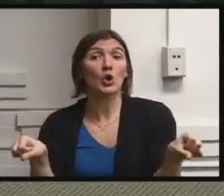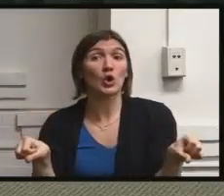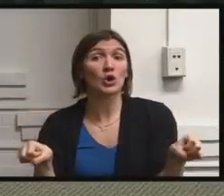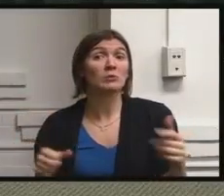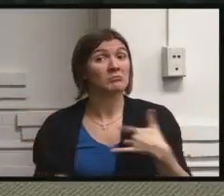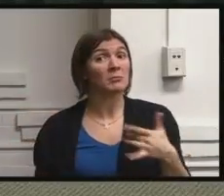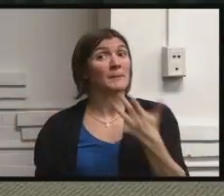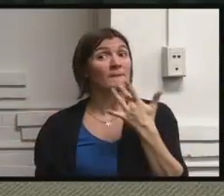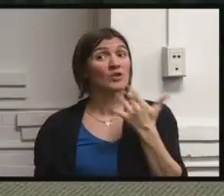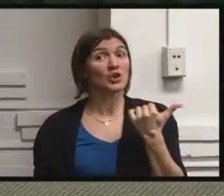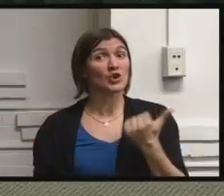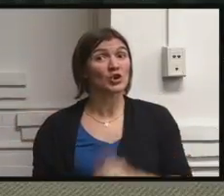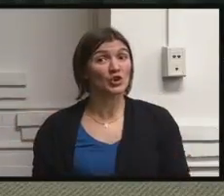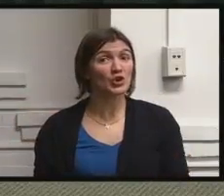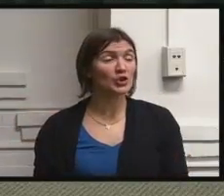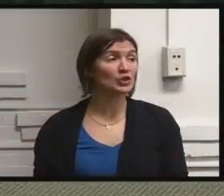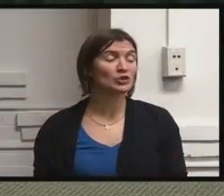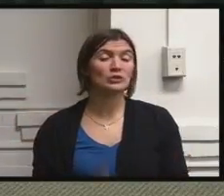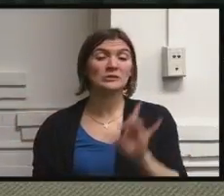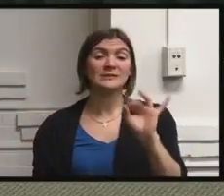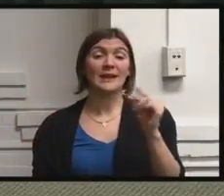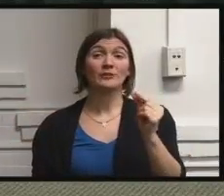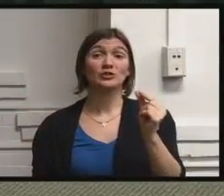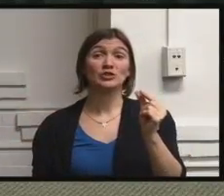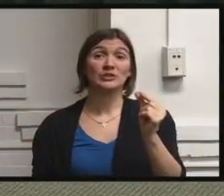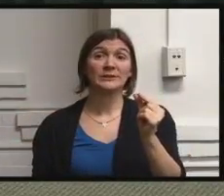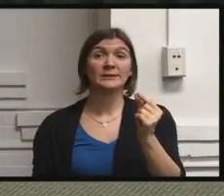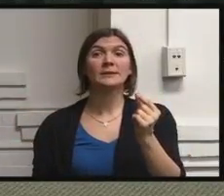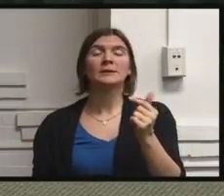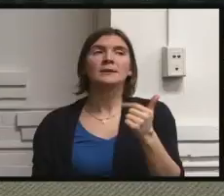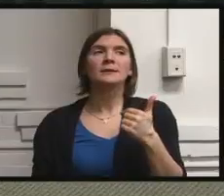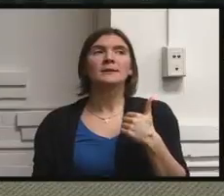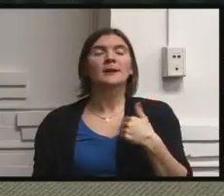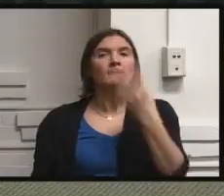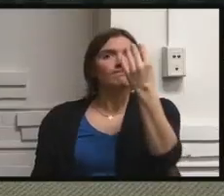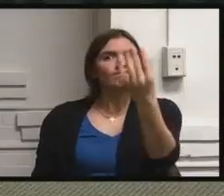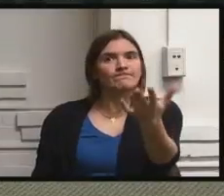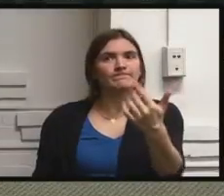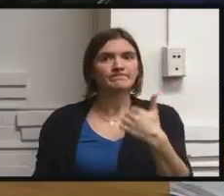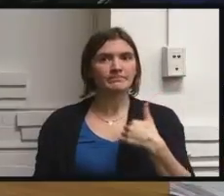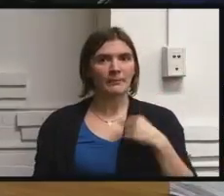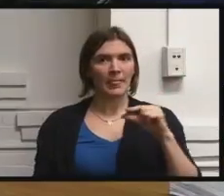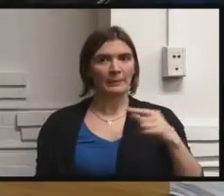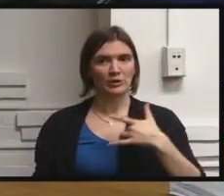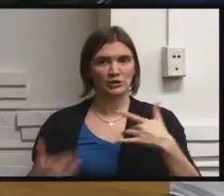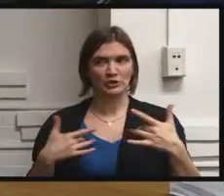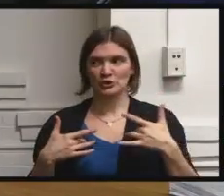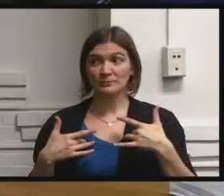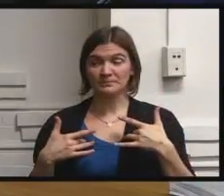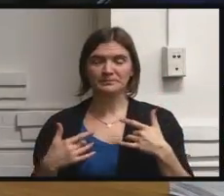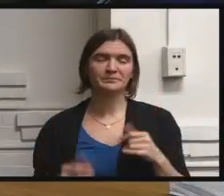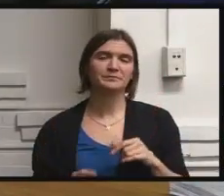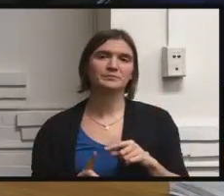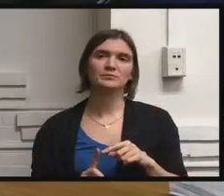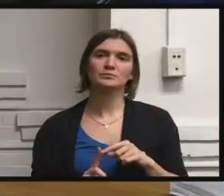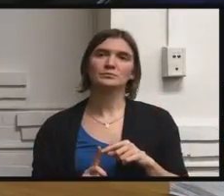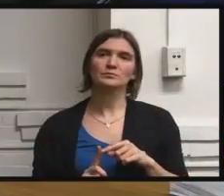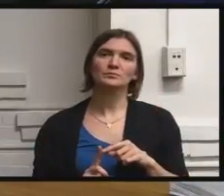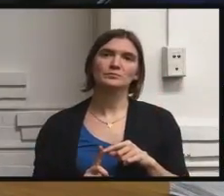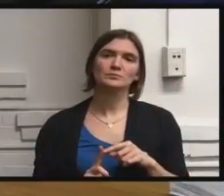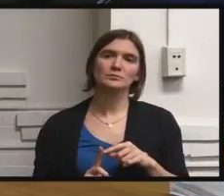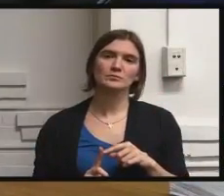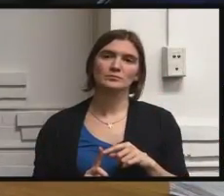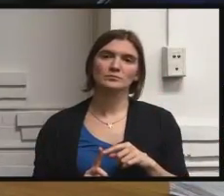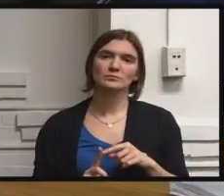I like this idea. Though. Yeah. I mean, I'm concerned about noticing